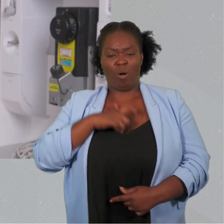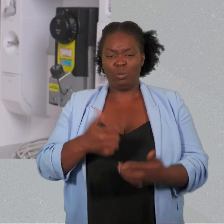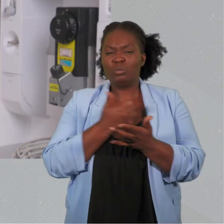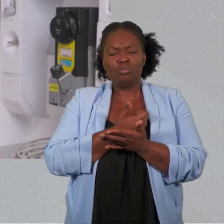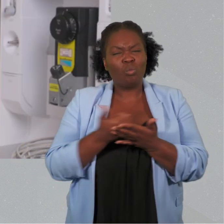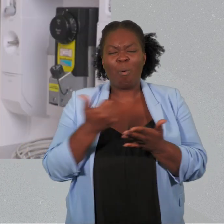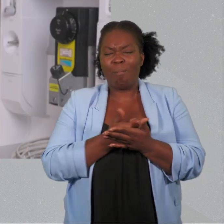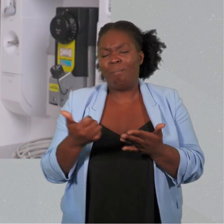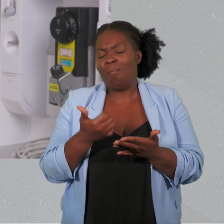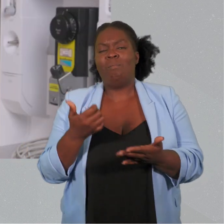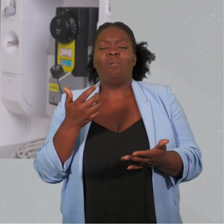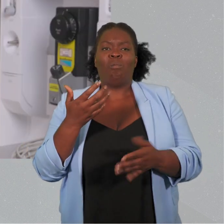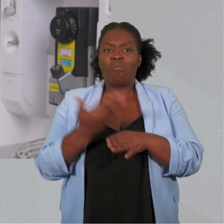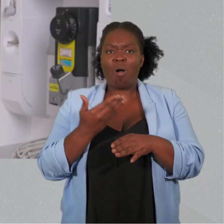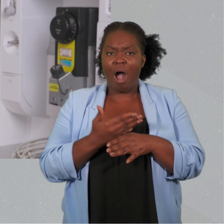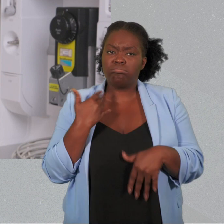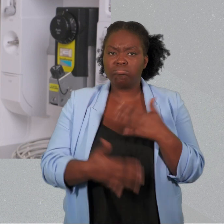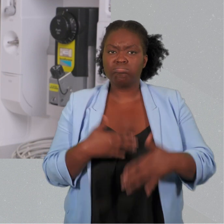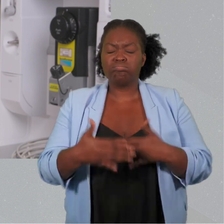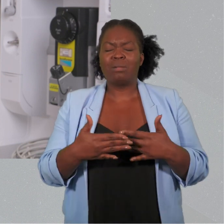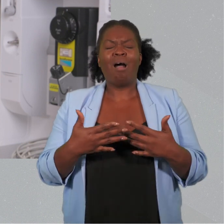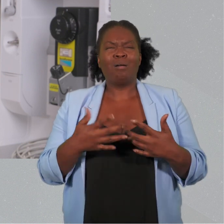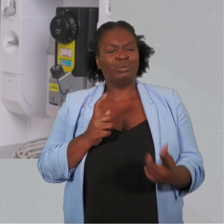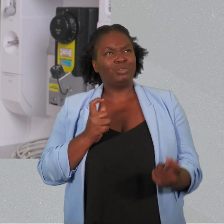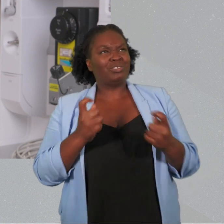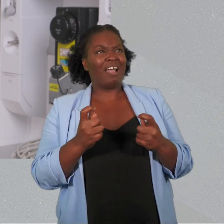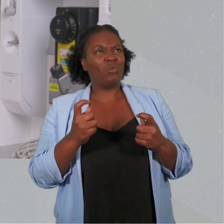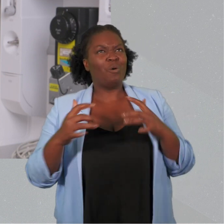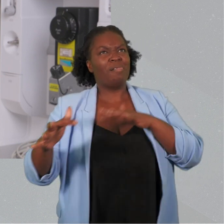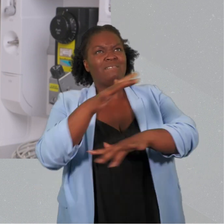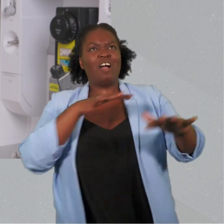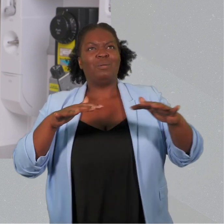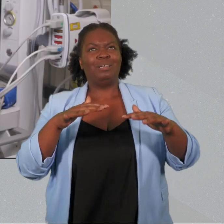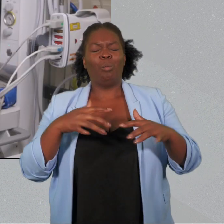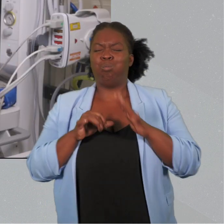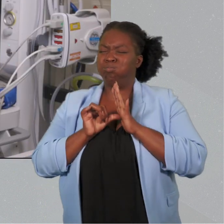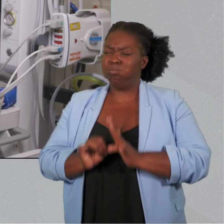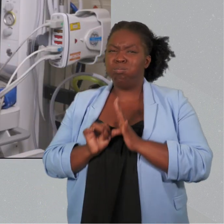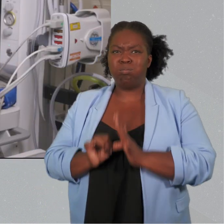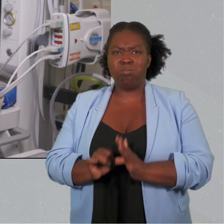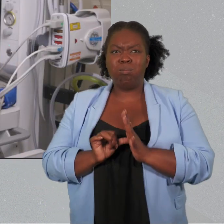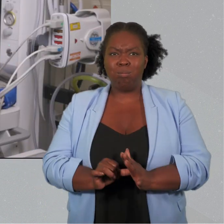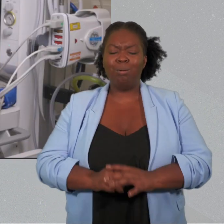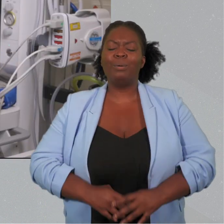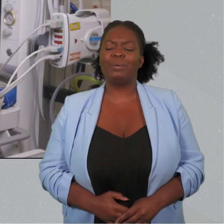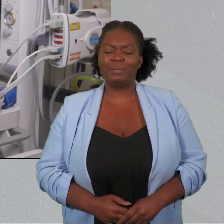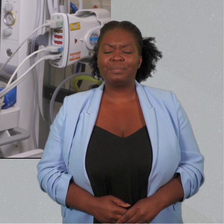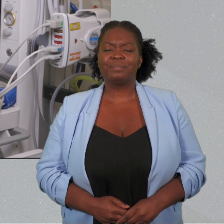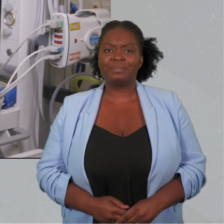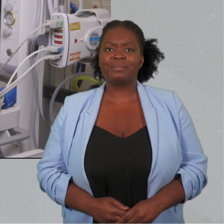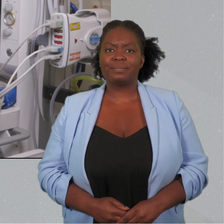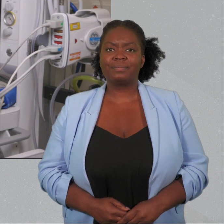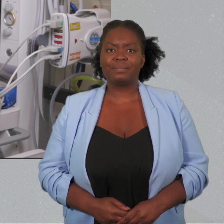clinical practice to something you have to do for the environment was quite difficult. Lastly, we